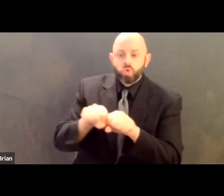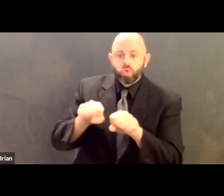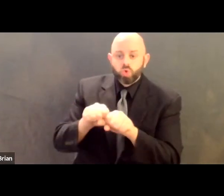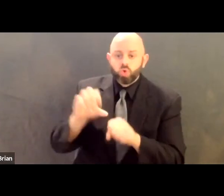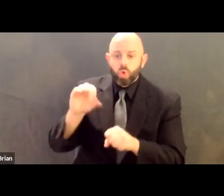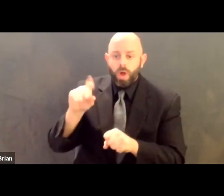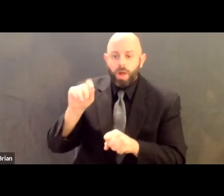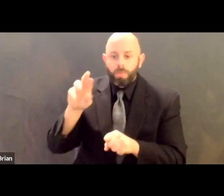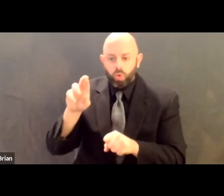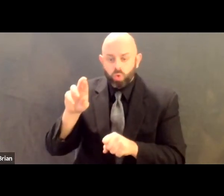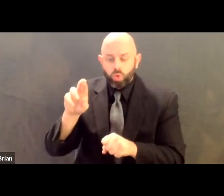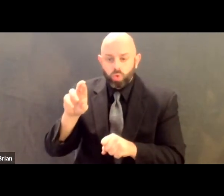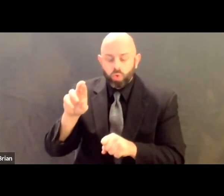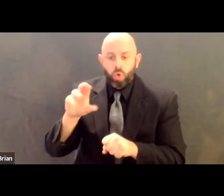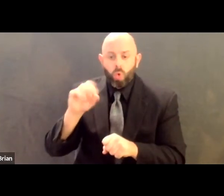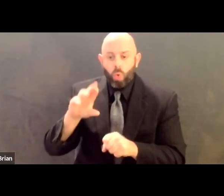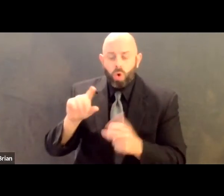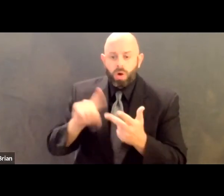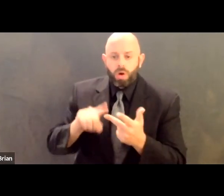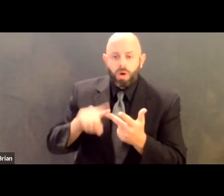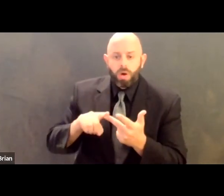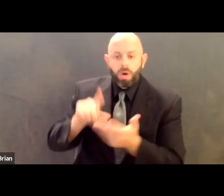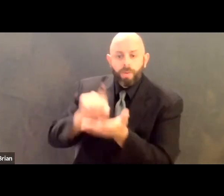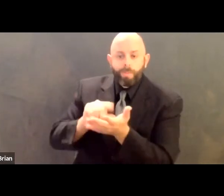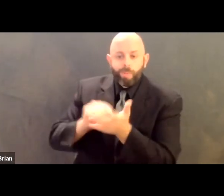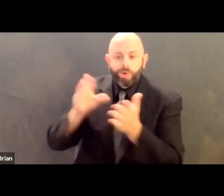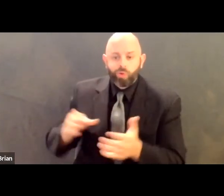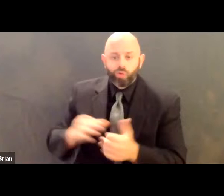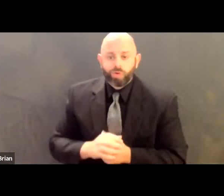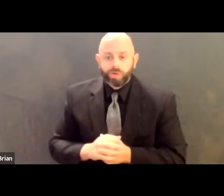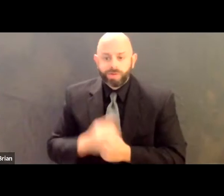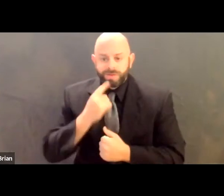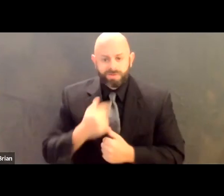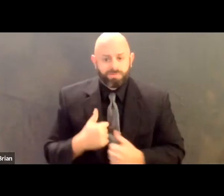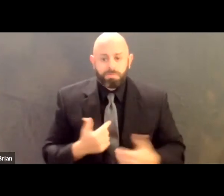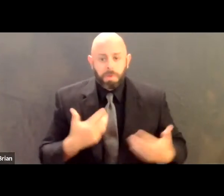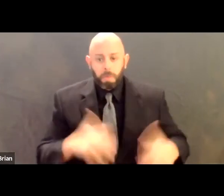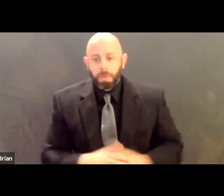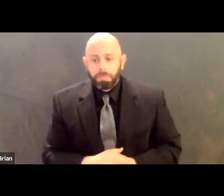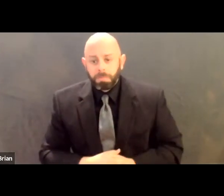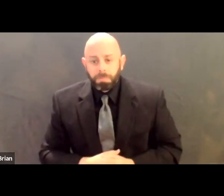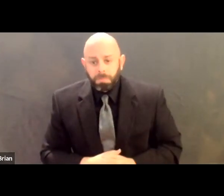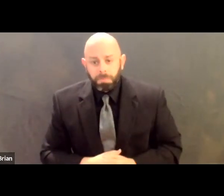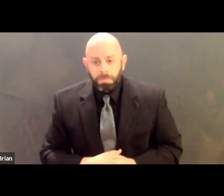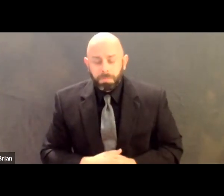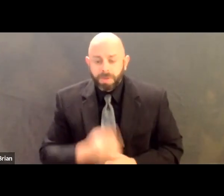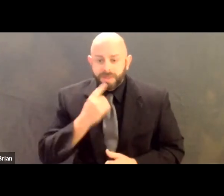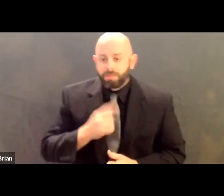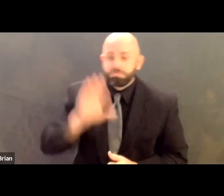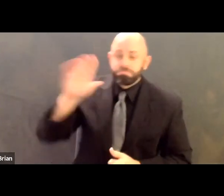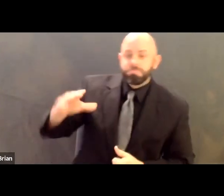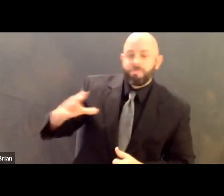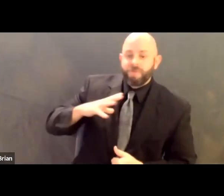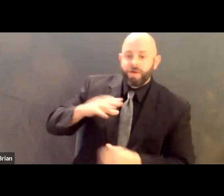Well, he said he didn't want to be any of those. So they said, okay, you're going to be a baker. So they made him a